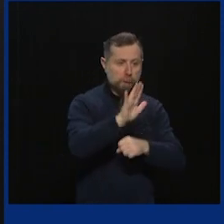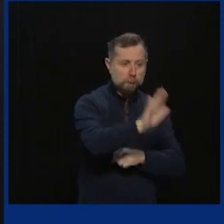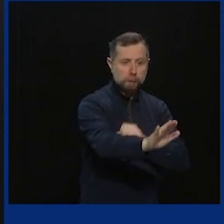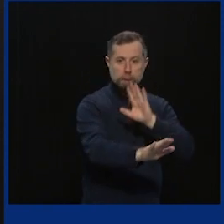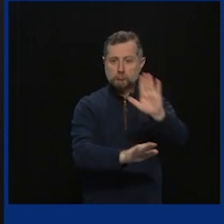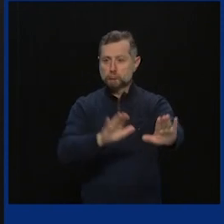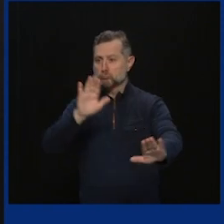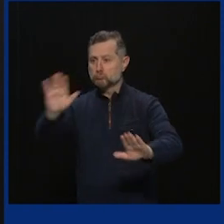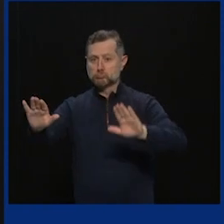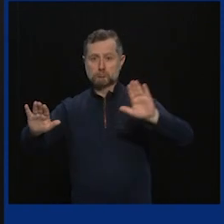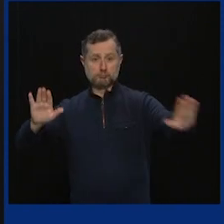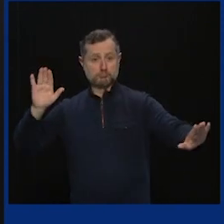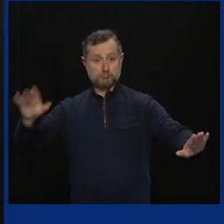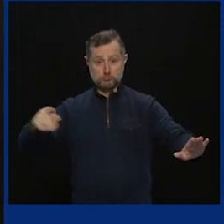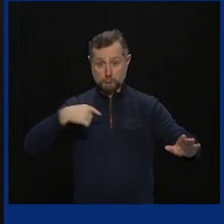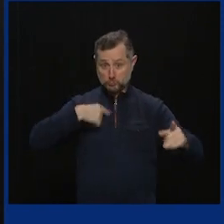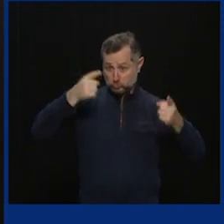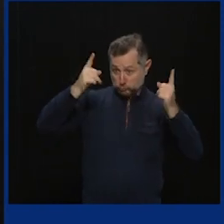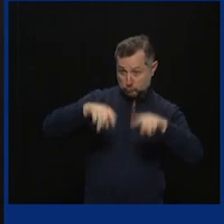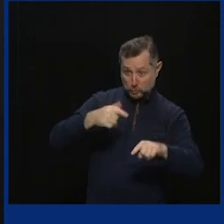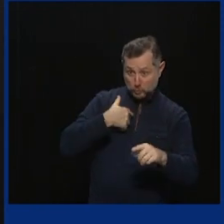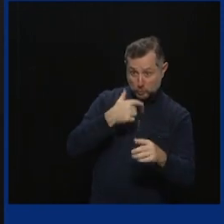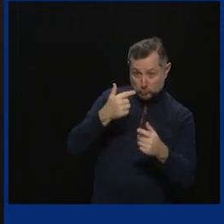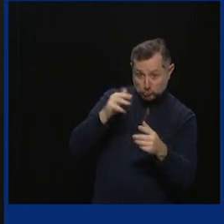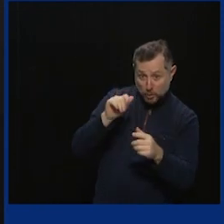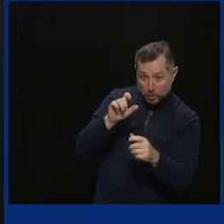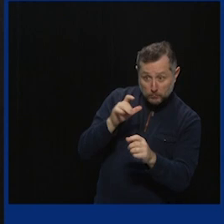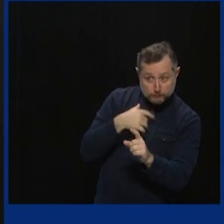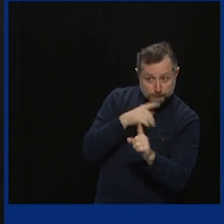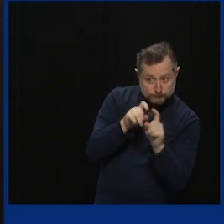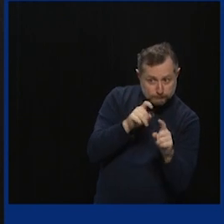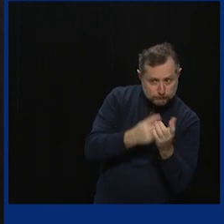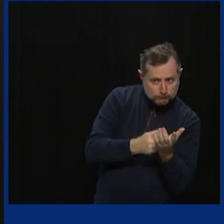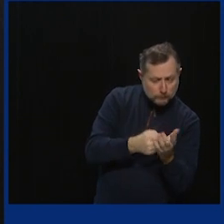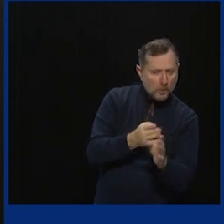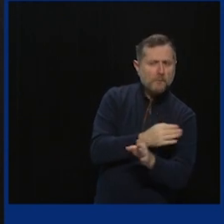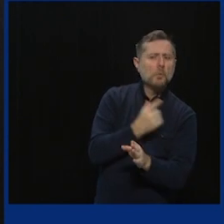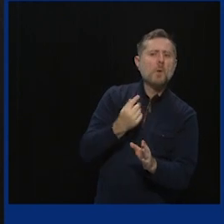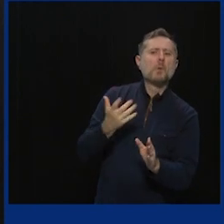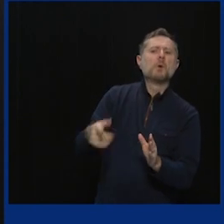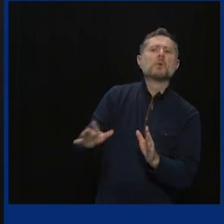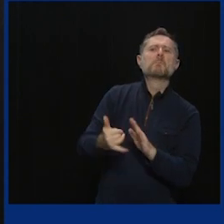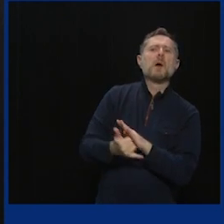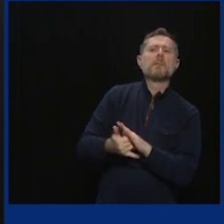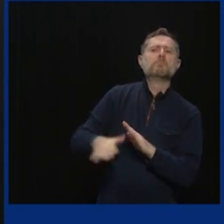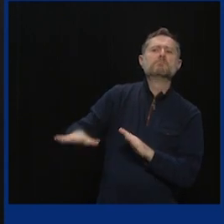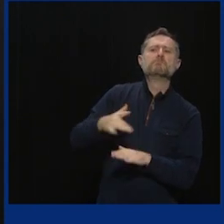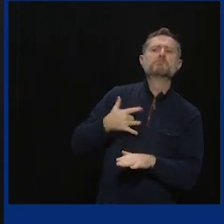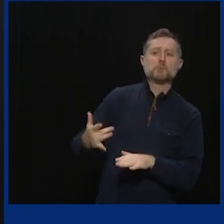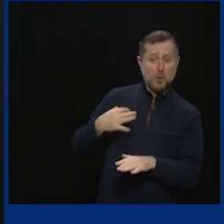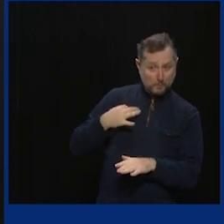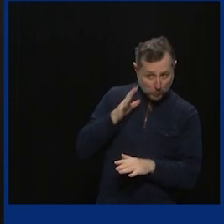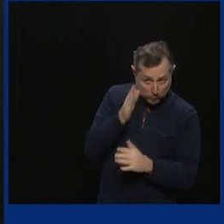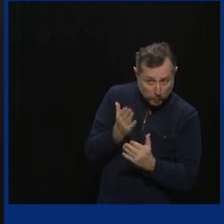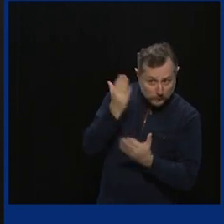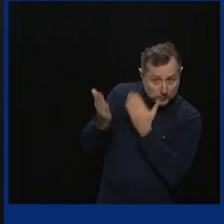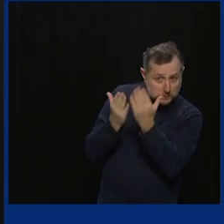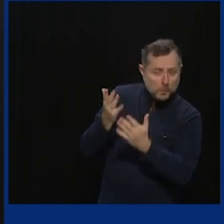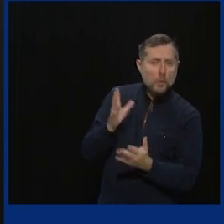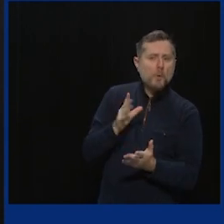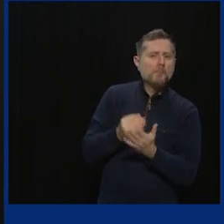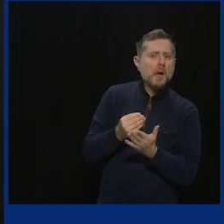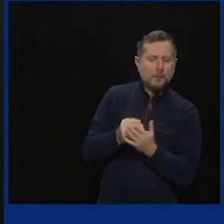past administration, what about Manhattan? I know they've been applying. Where's the money? So now we're finally making up for lost